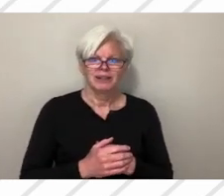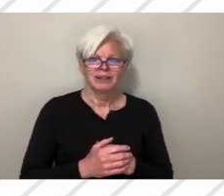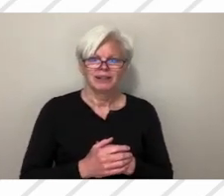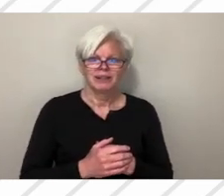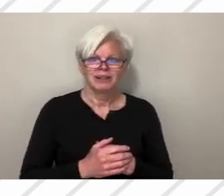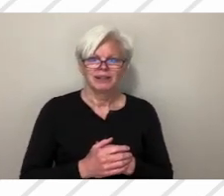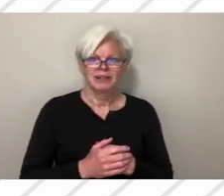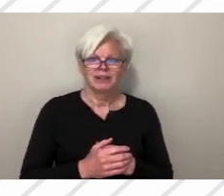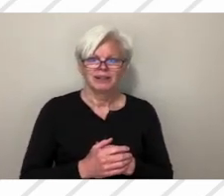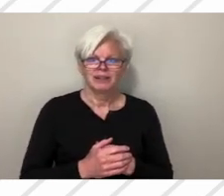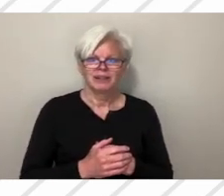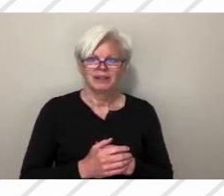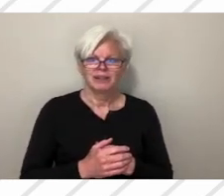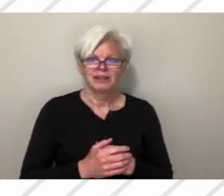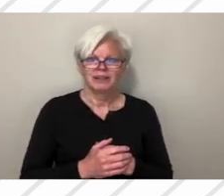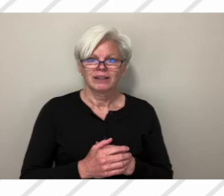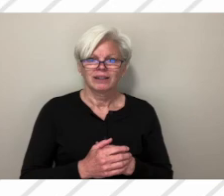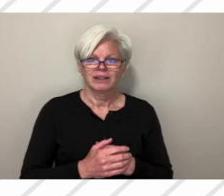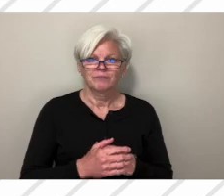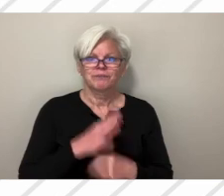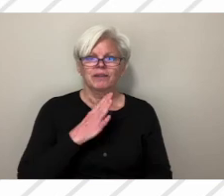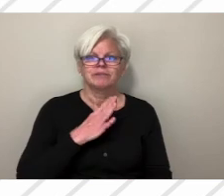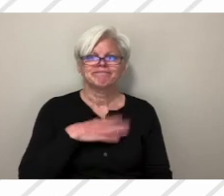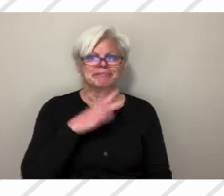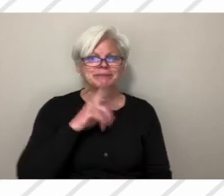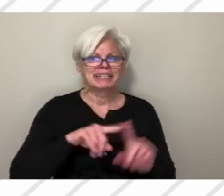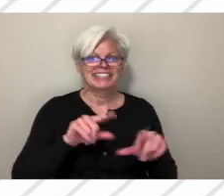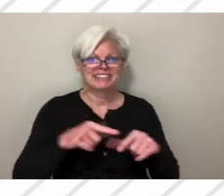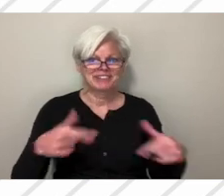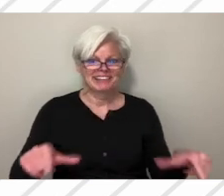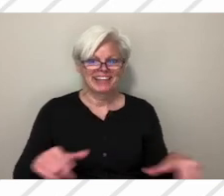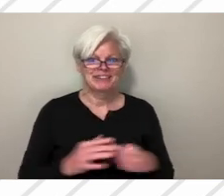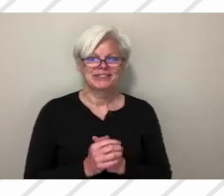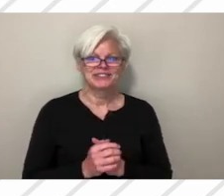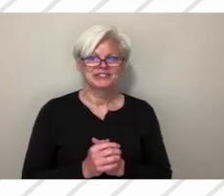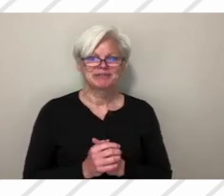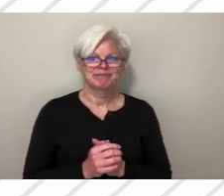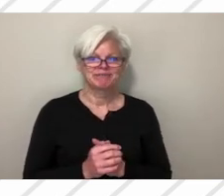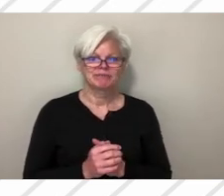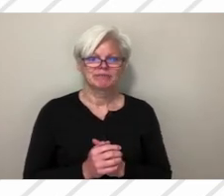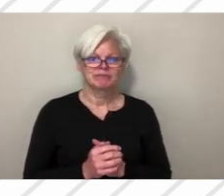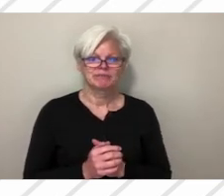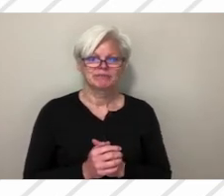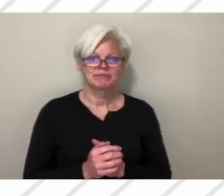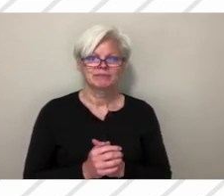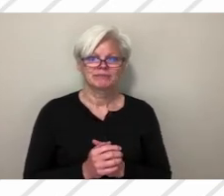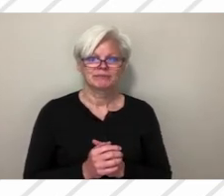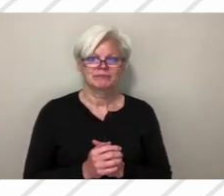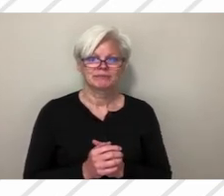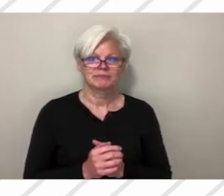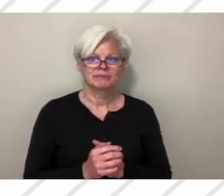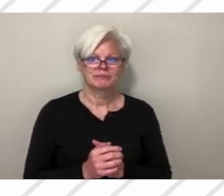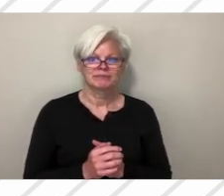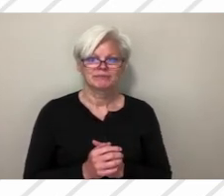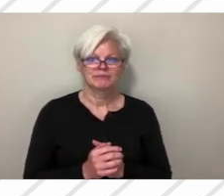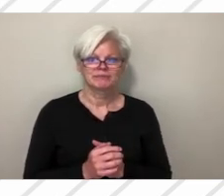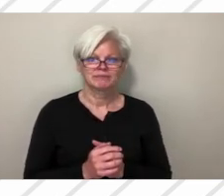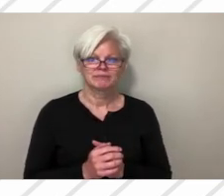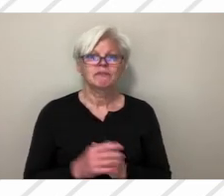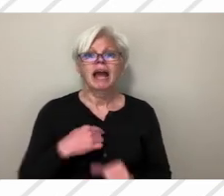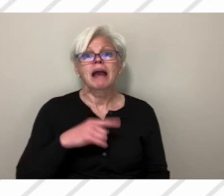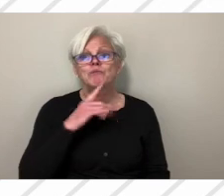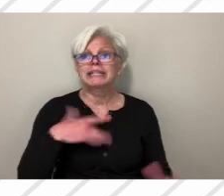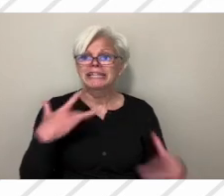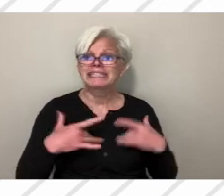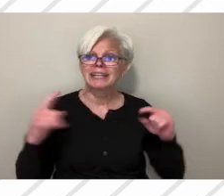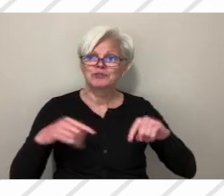Inishlo, Isathana Bashish Chin, Tkamada Shache Ado, Anshia Dashanala, Luk Antia Nasha. I'm really excited to be here